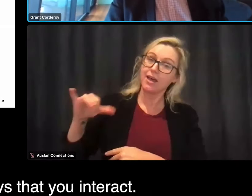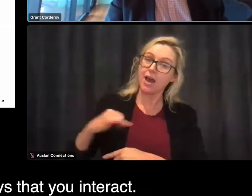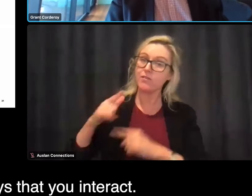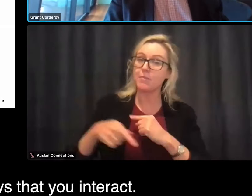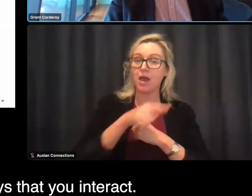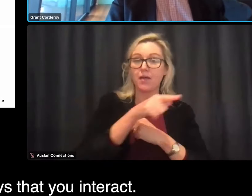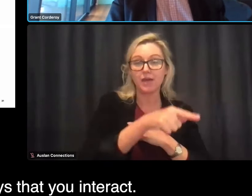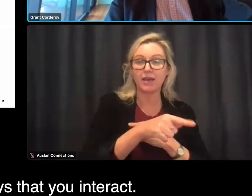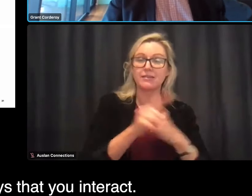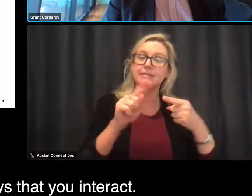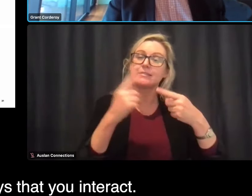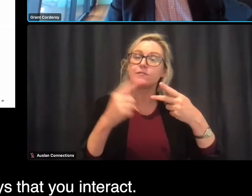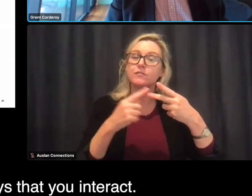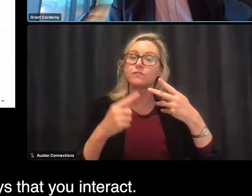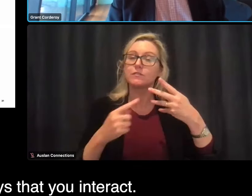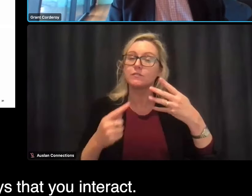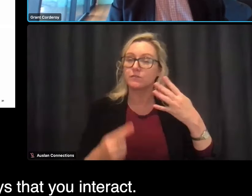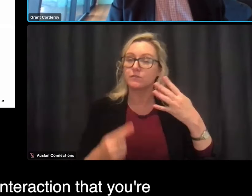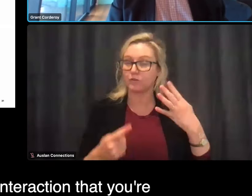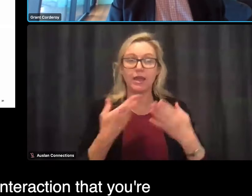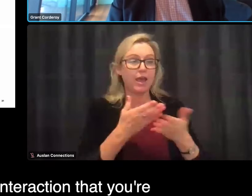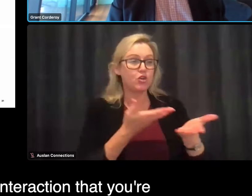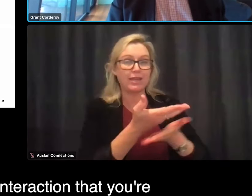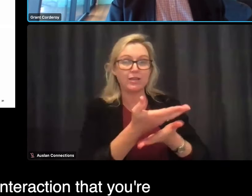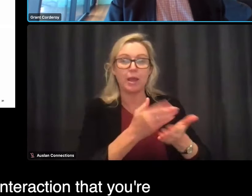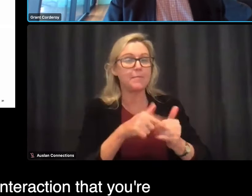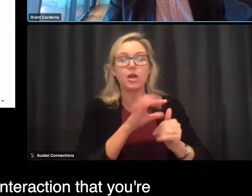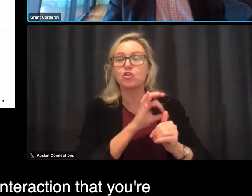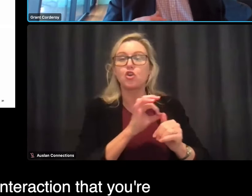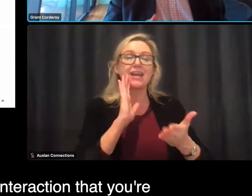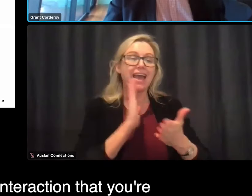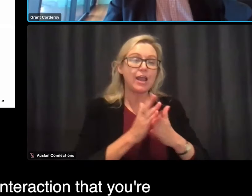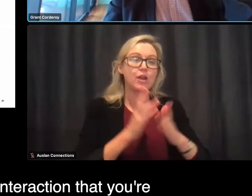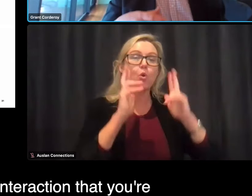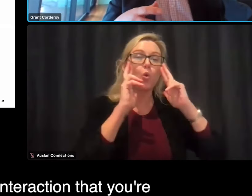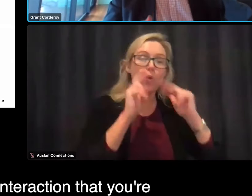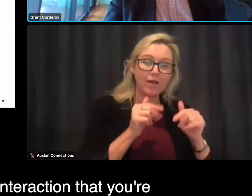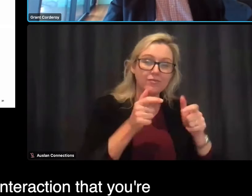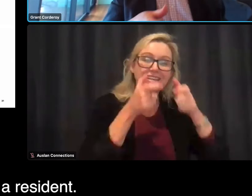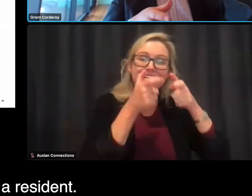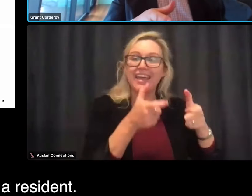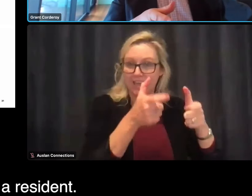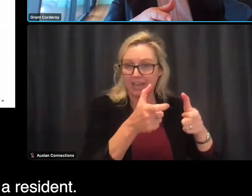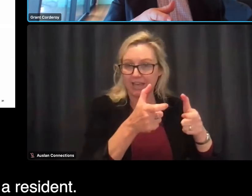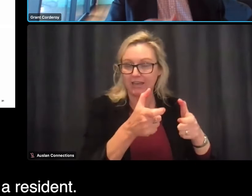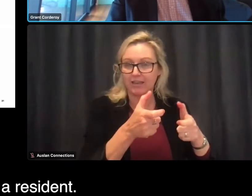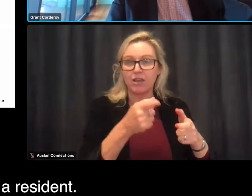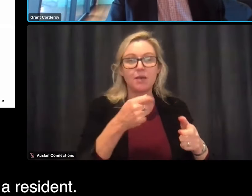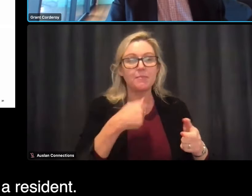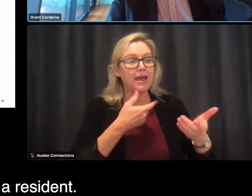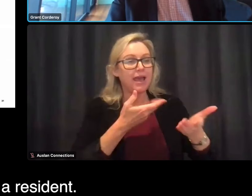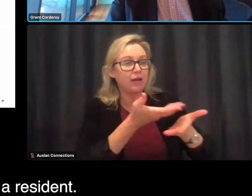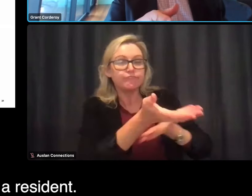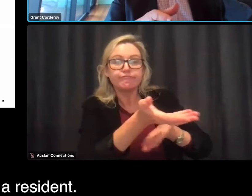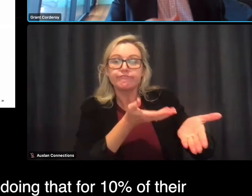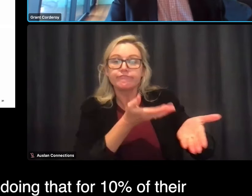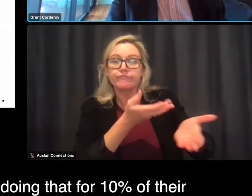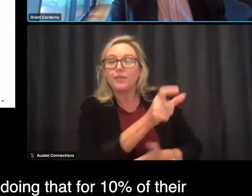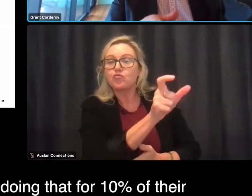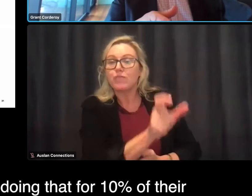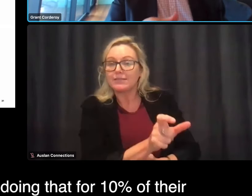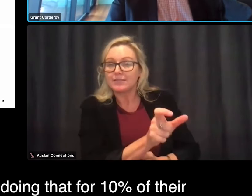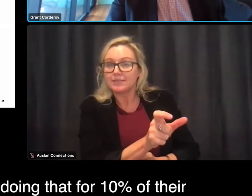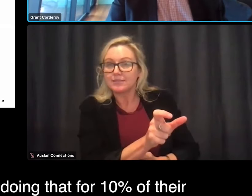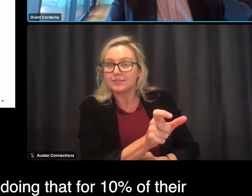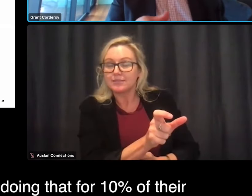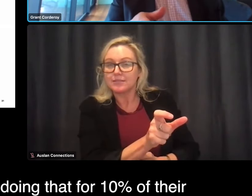There are many ways that you interact, but it's looking at the interaction that you're having with a resident. And if we feel